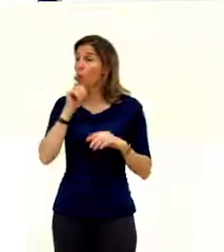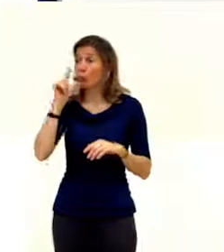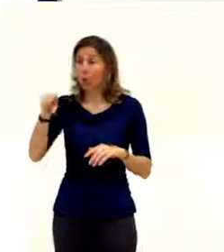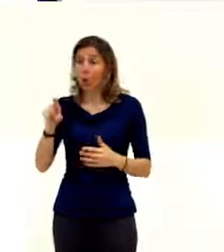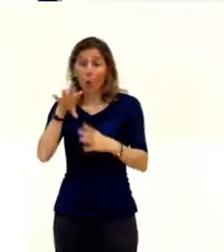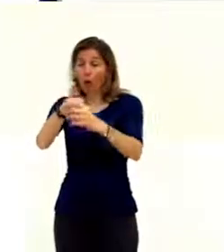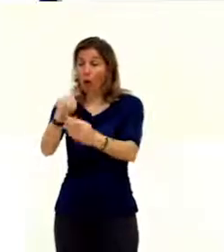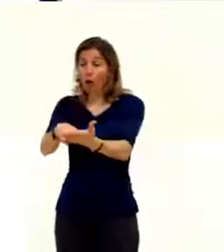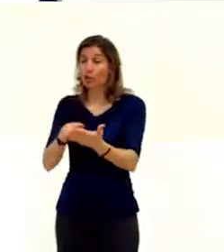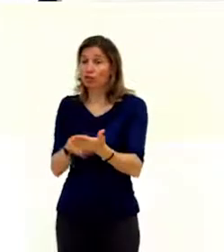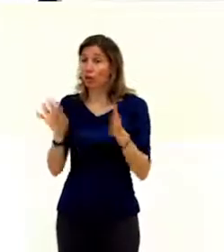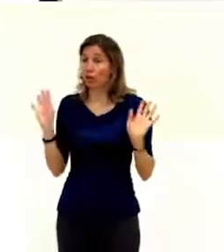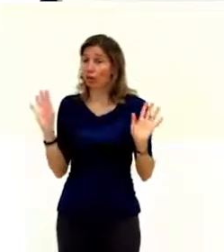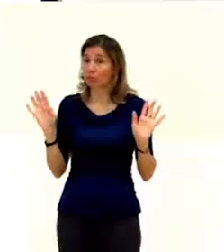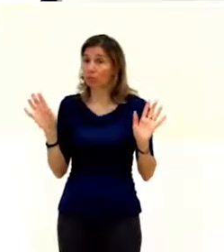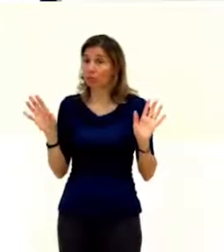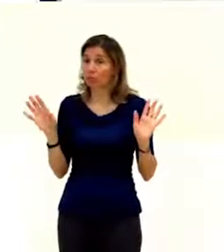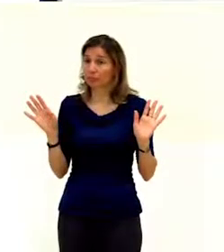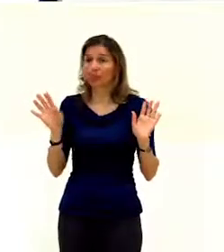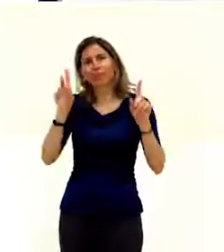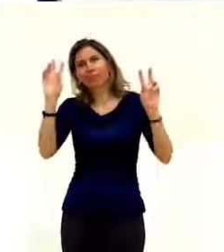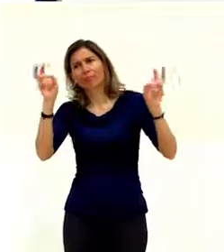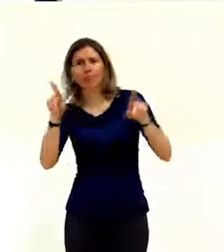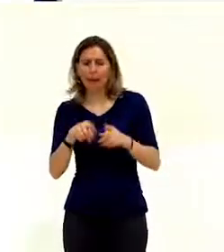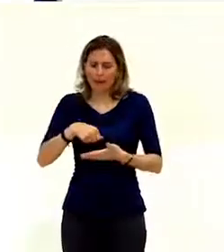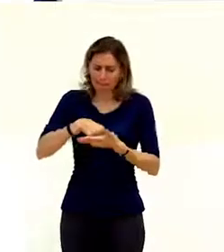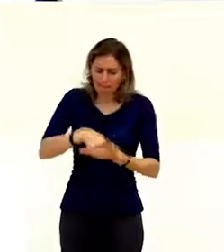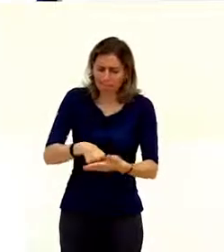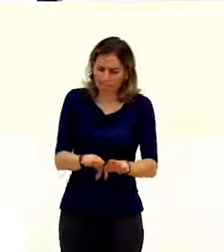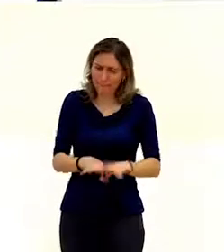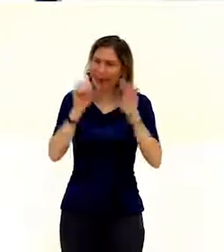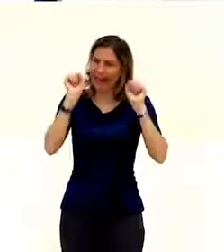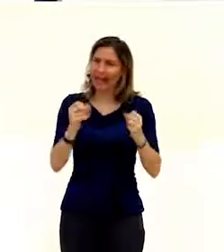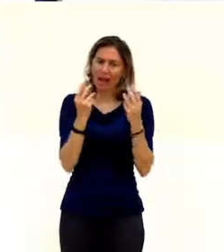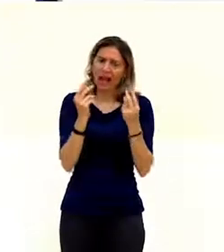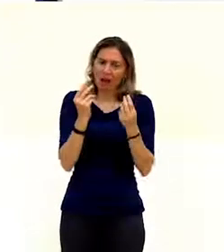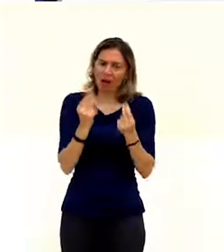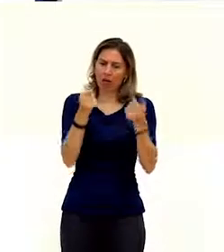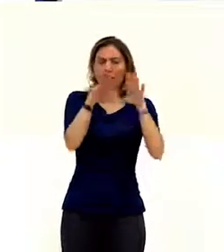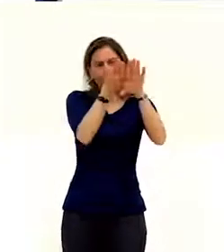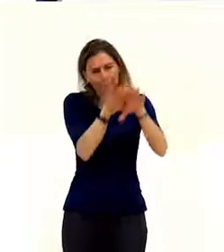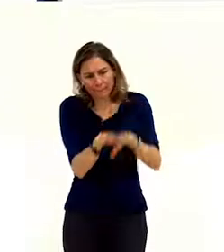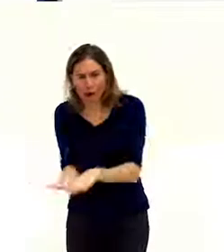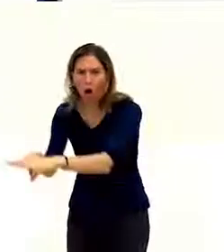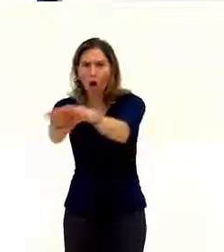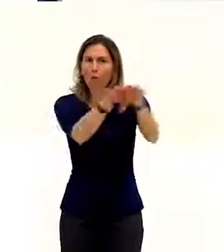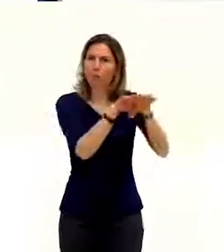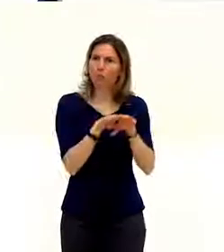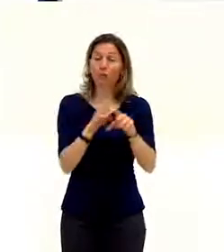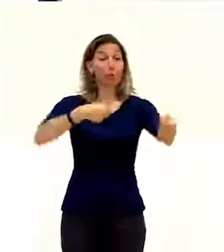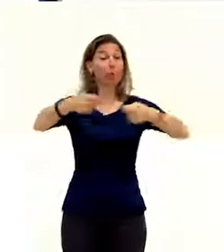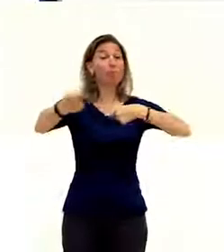away. So it's a type of minimum harmonization that allows the market to